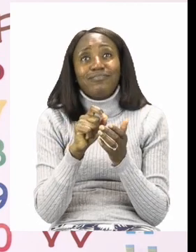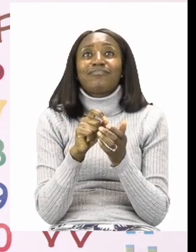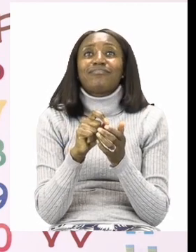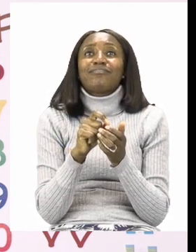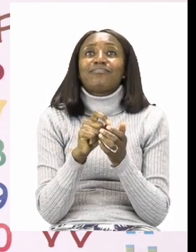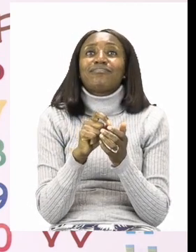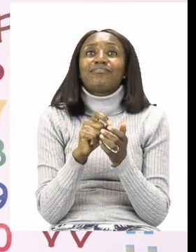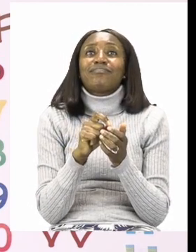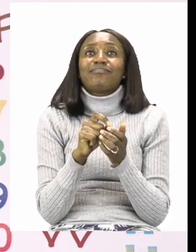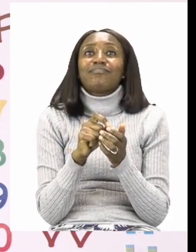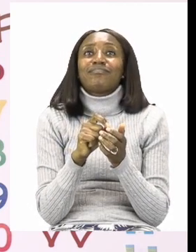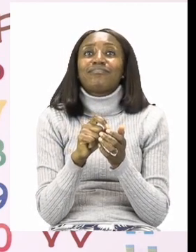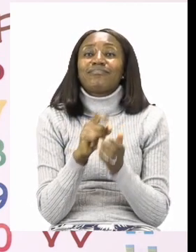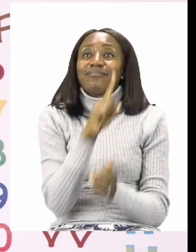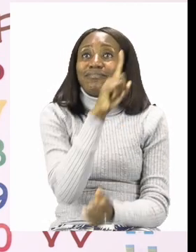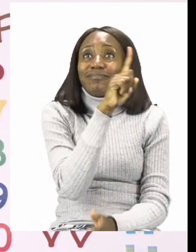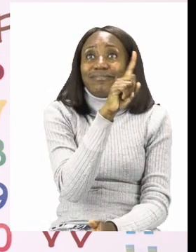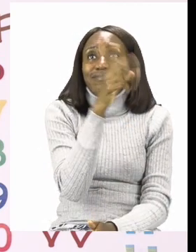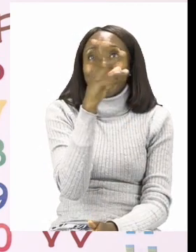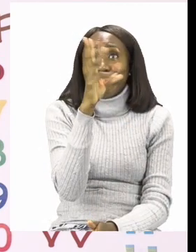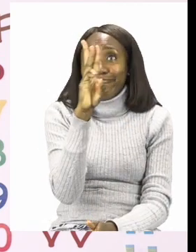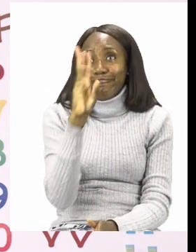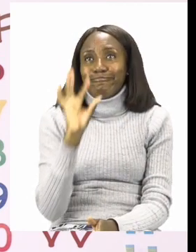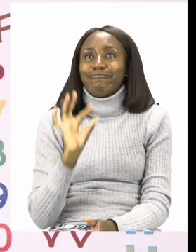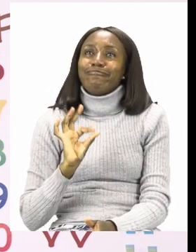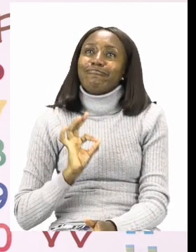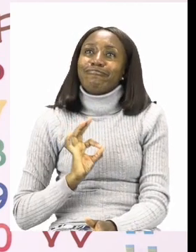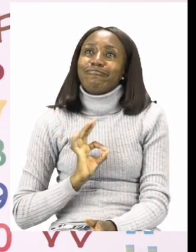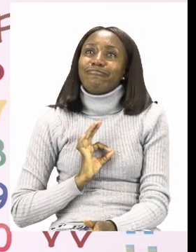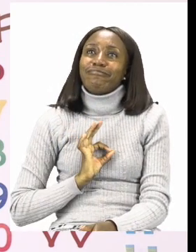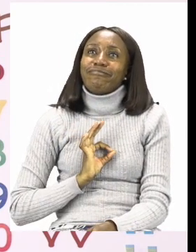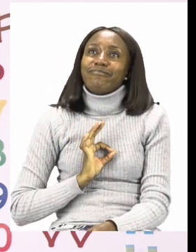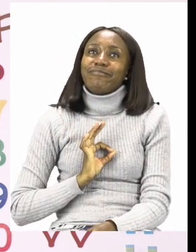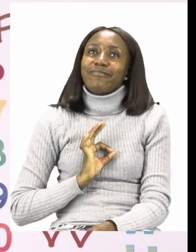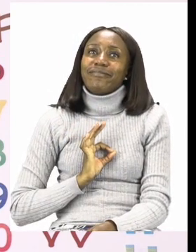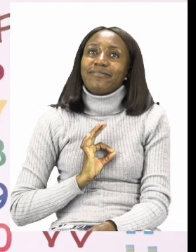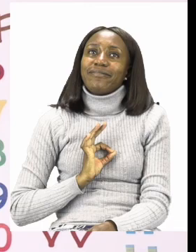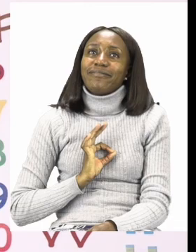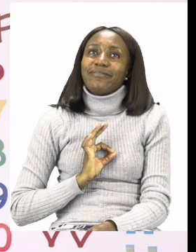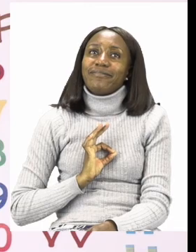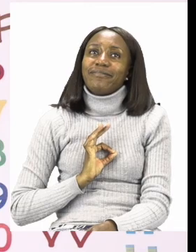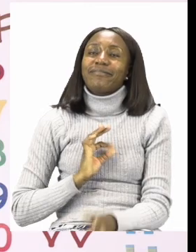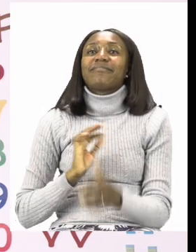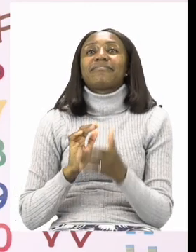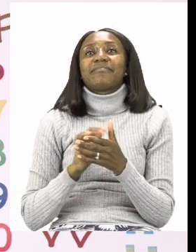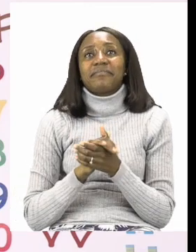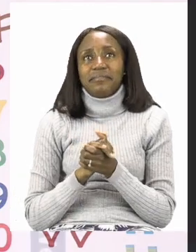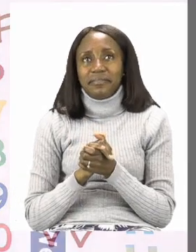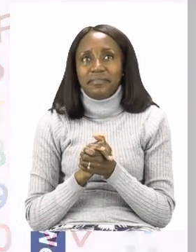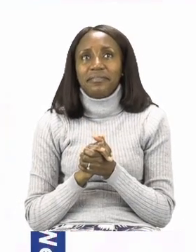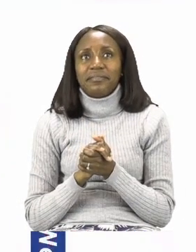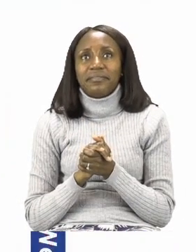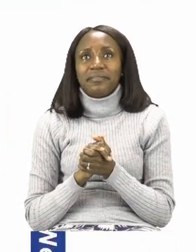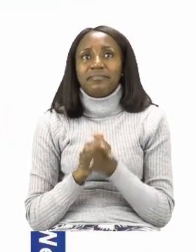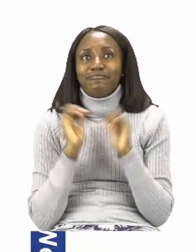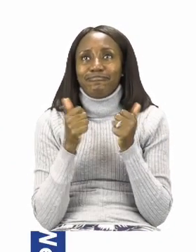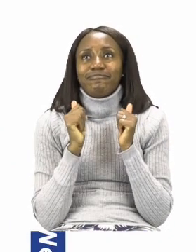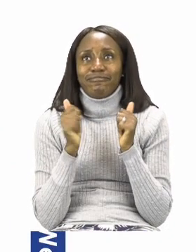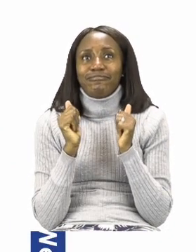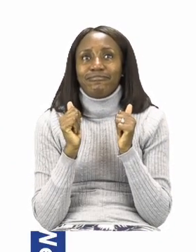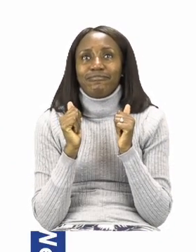write down Anne won 16 medals. Great job,